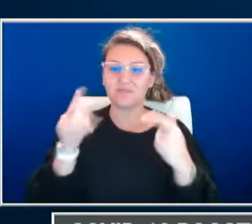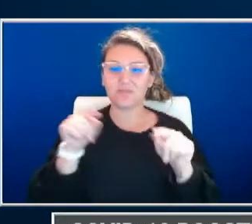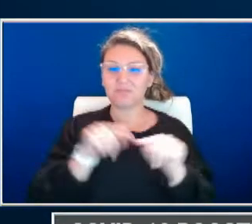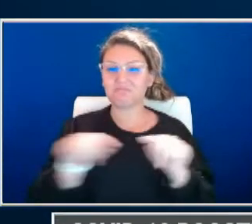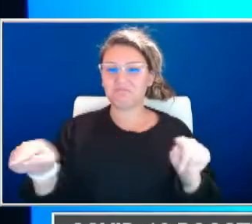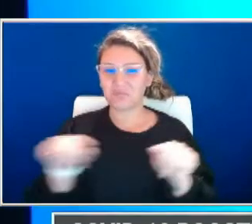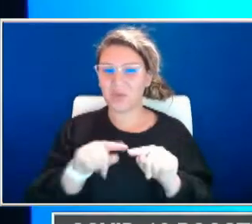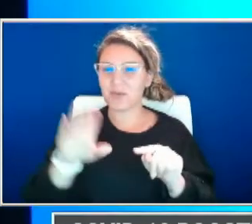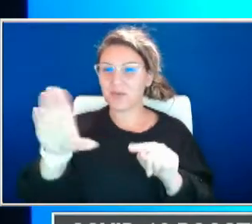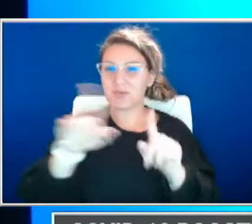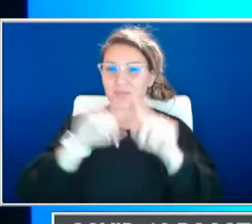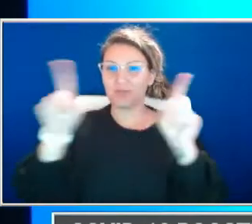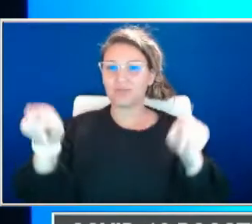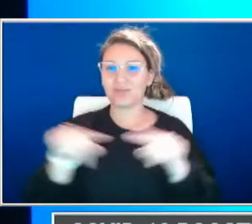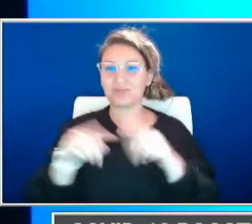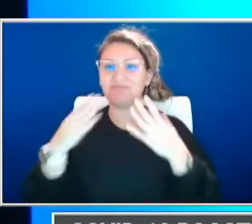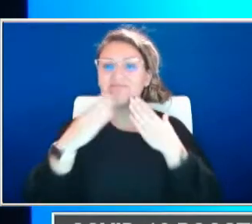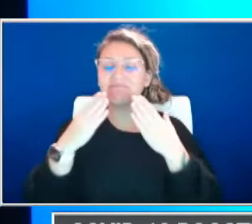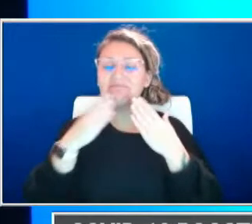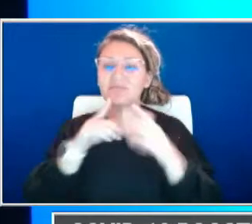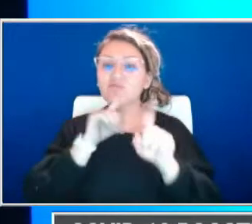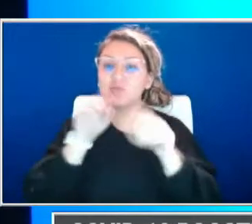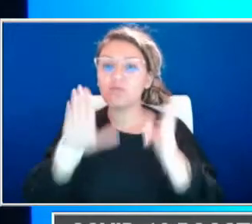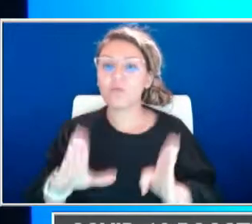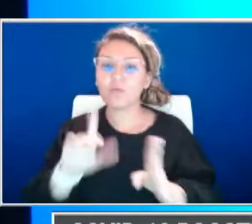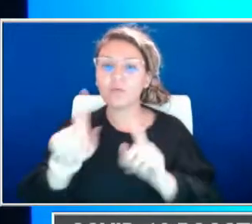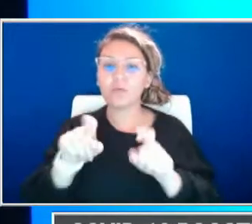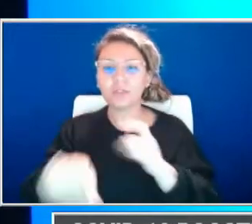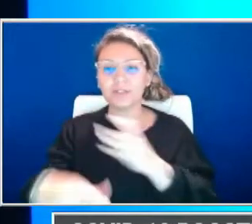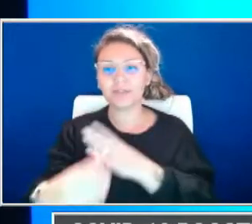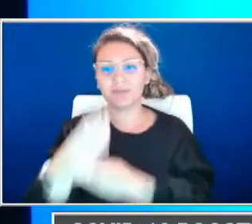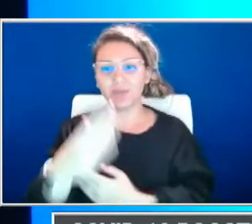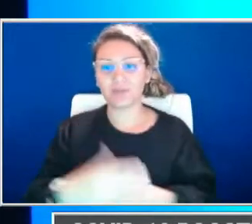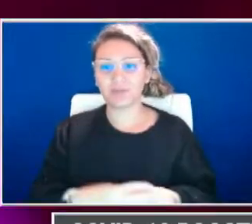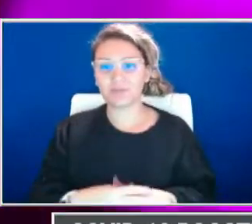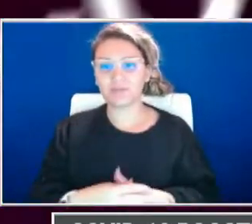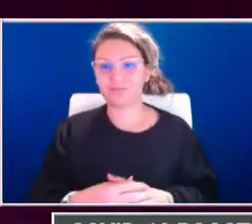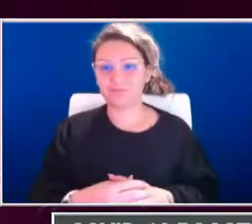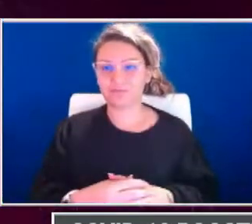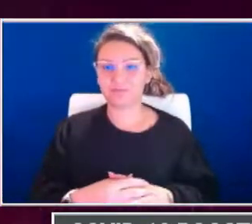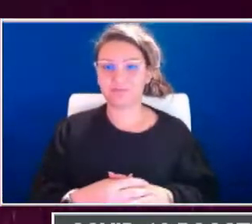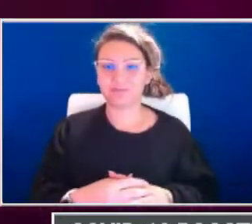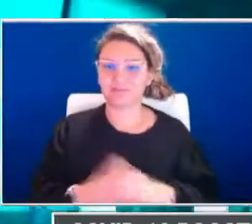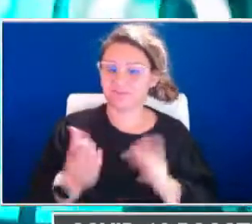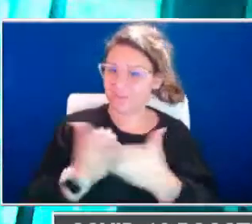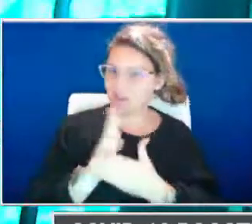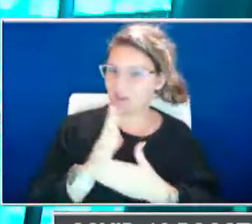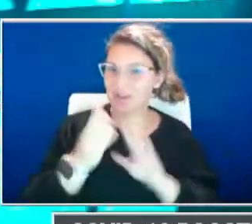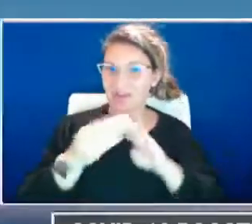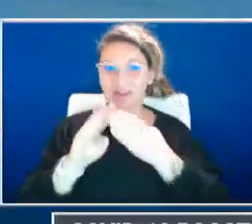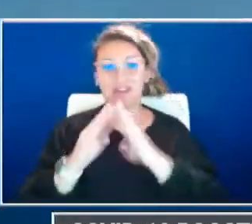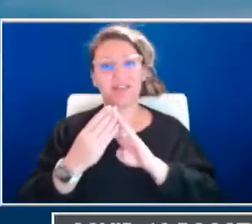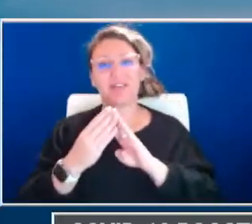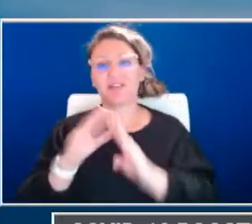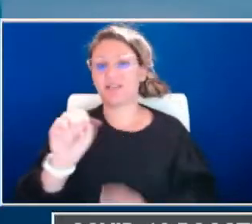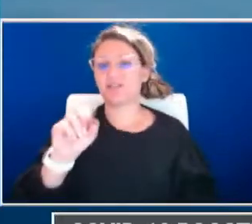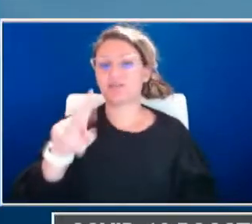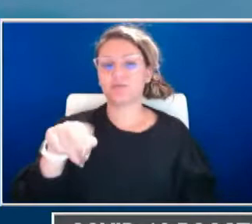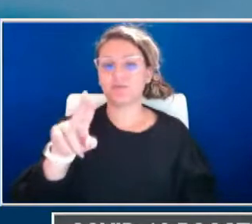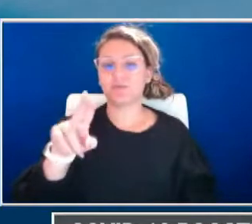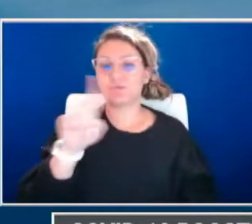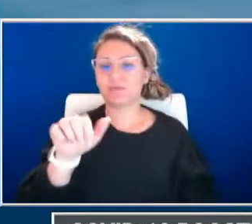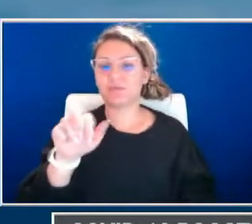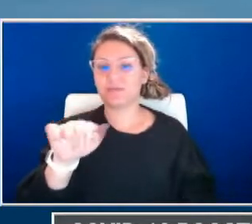so much. Yeah. Do we have any reporter questions on the line today? All right. Let's get to the community. Suzanne says she read somewhere, doctor,